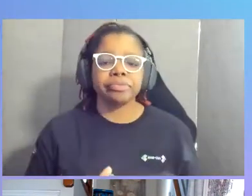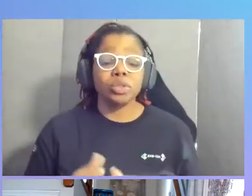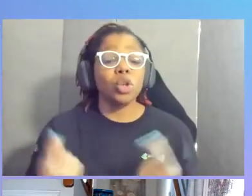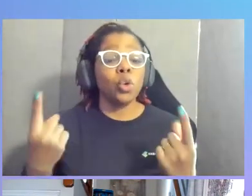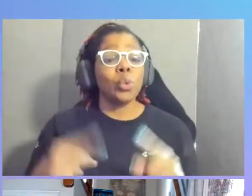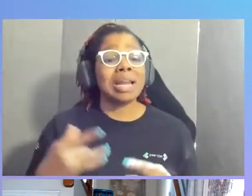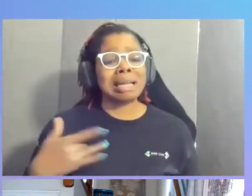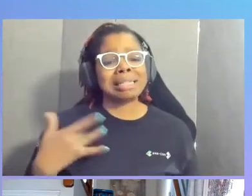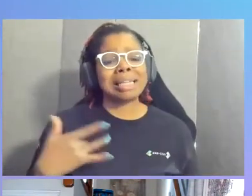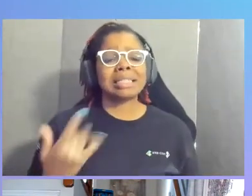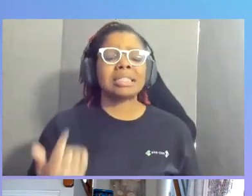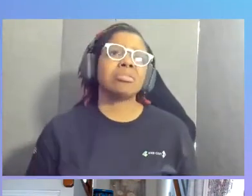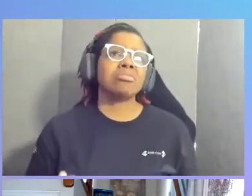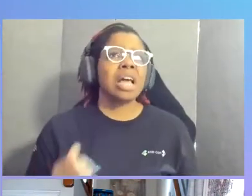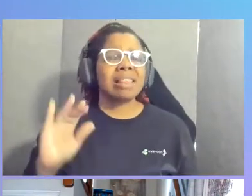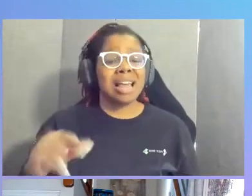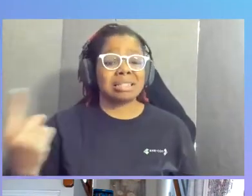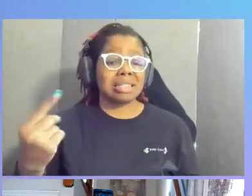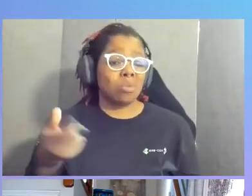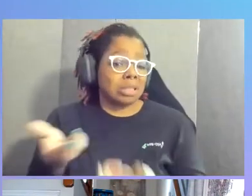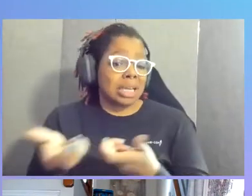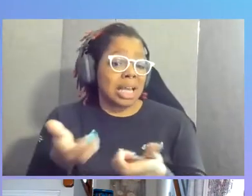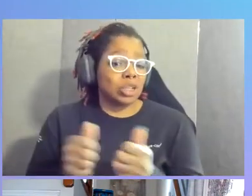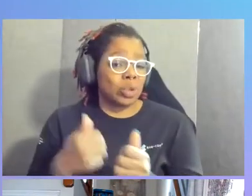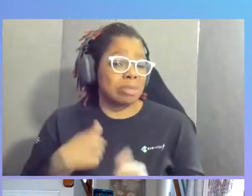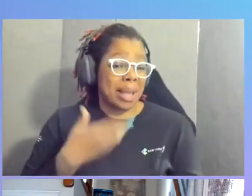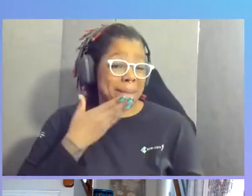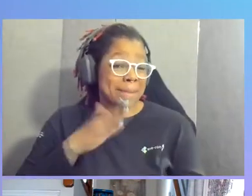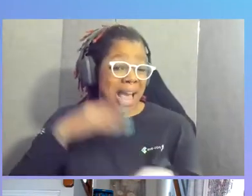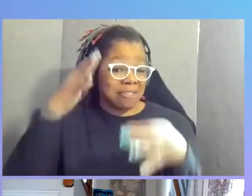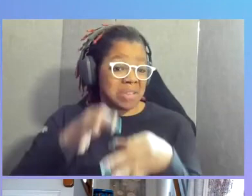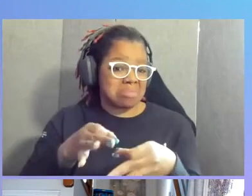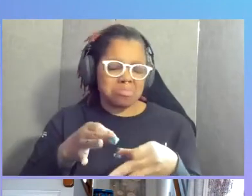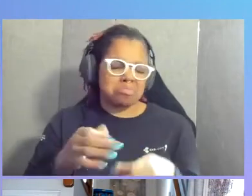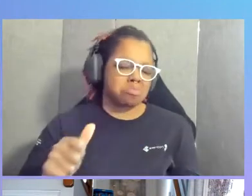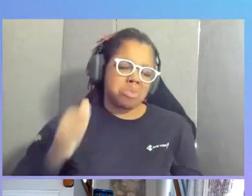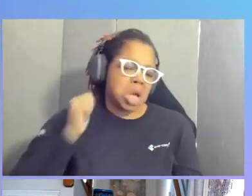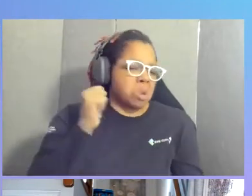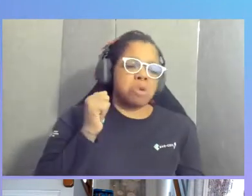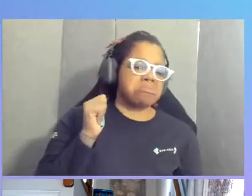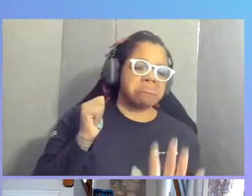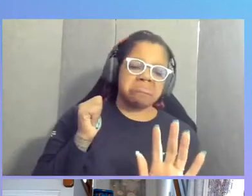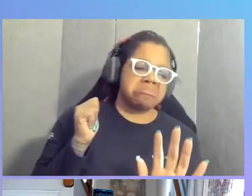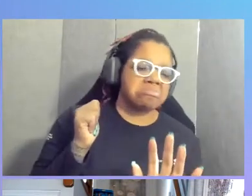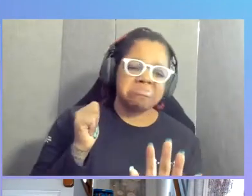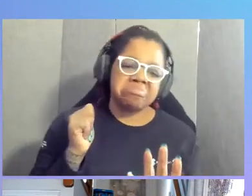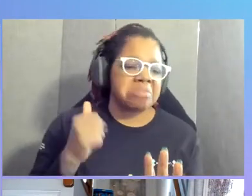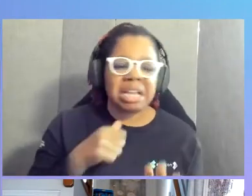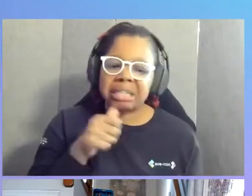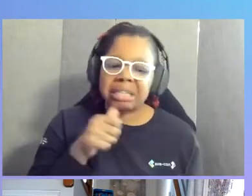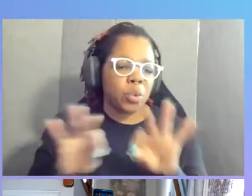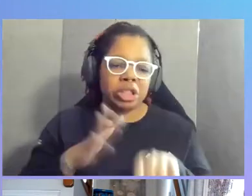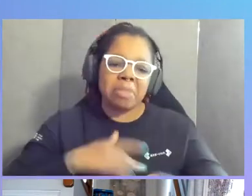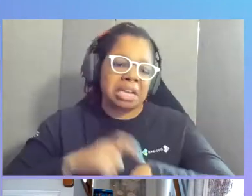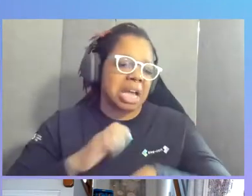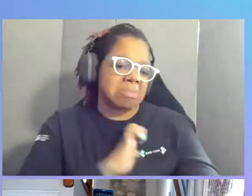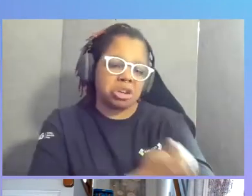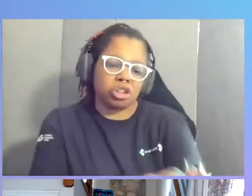I sense that someone is engaging in me in bad faith, I just don't engage the conversation at all. It's not worth my time or my